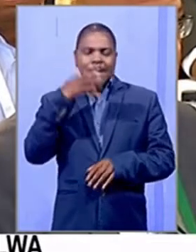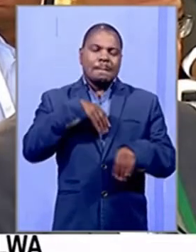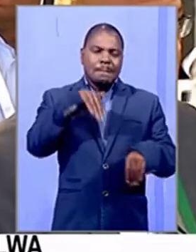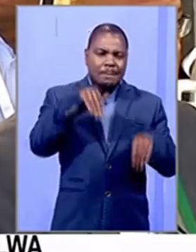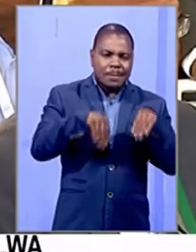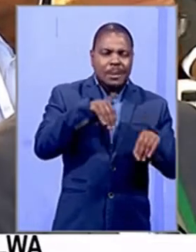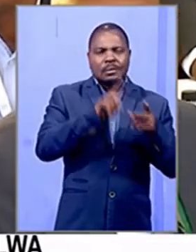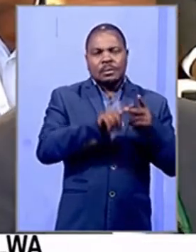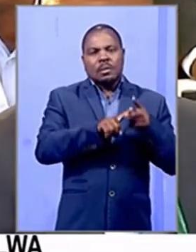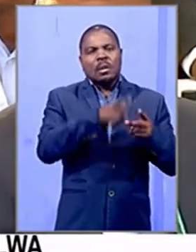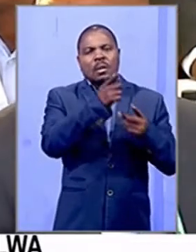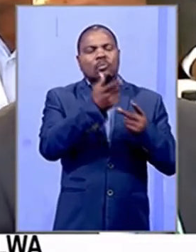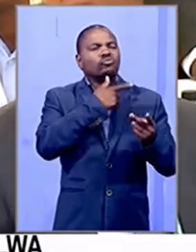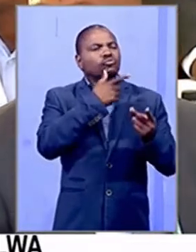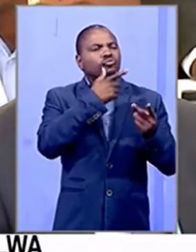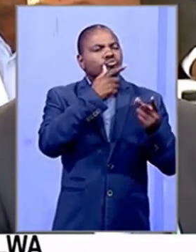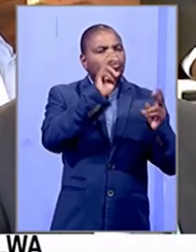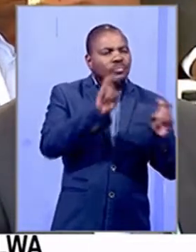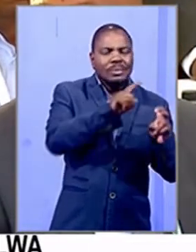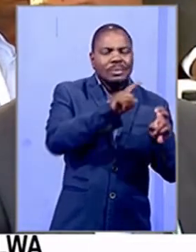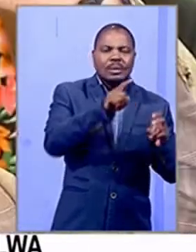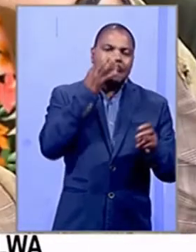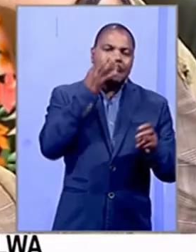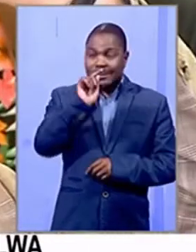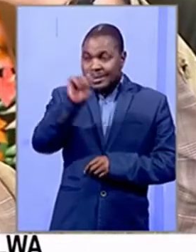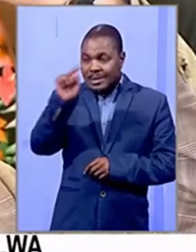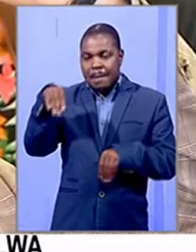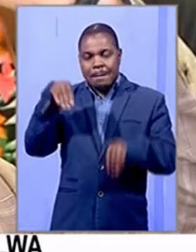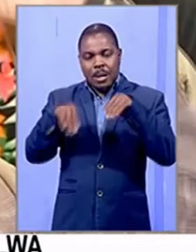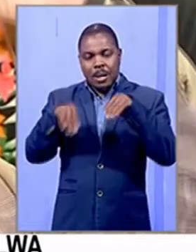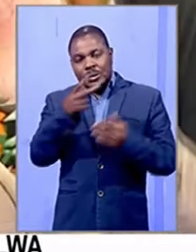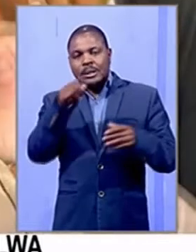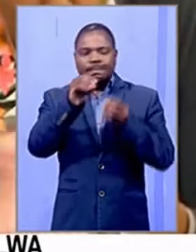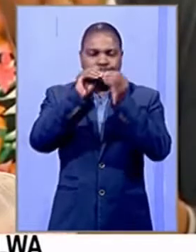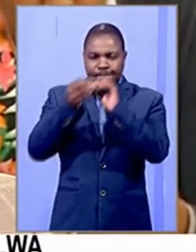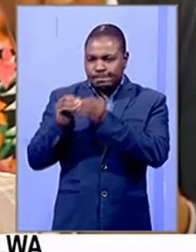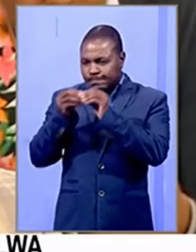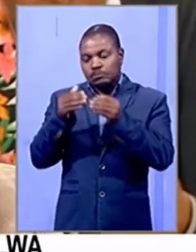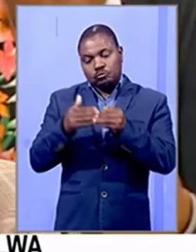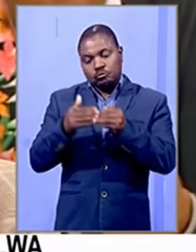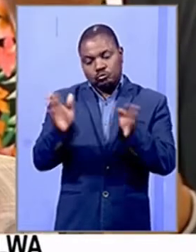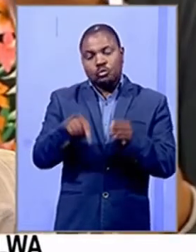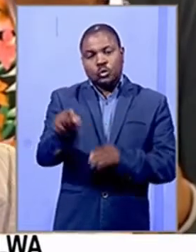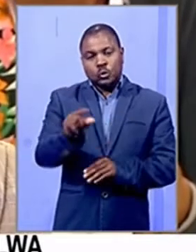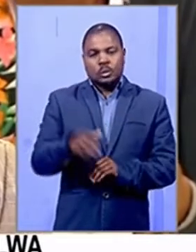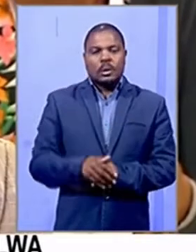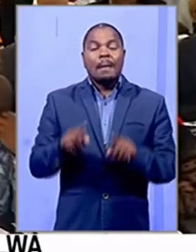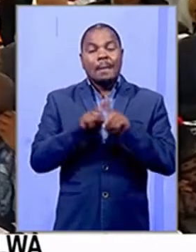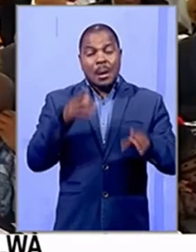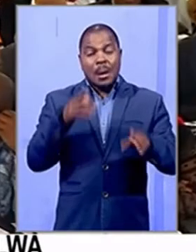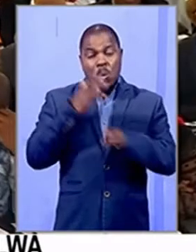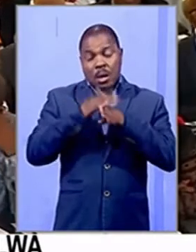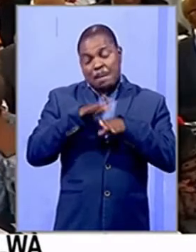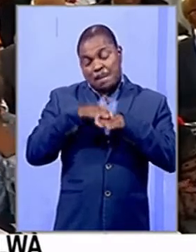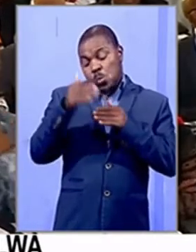re meepo ye lesomesenyane go ralala le profense e gare ya lokišwa gore e kgone go bula leiswa. Le ge go le bjalo ba re mošomo e sa le o